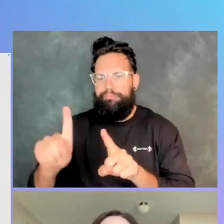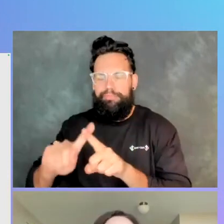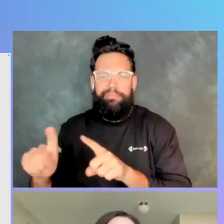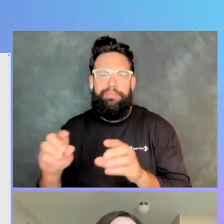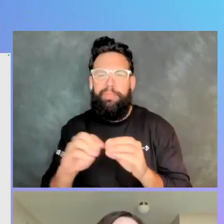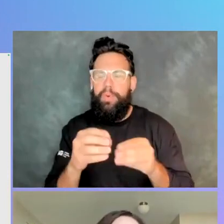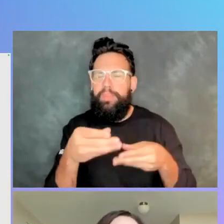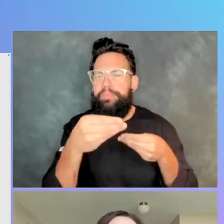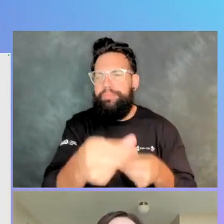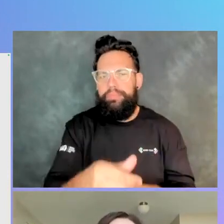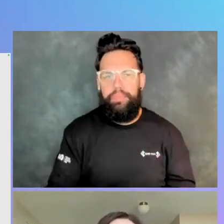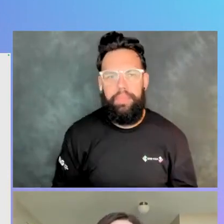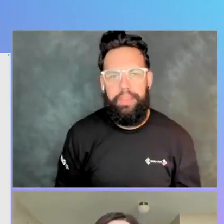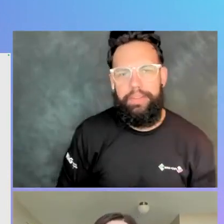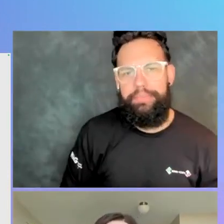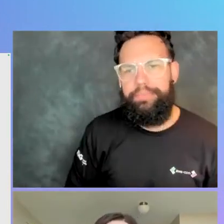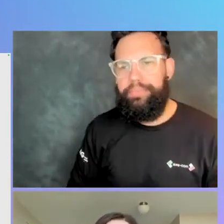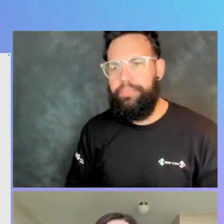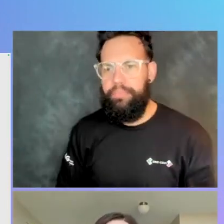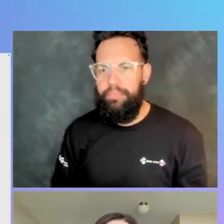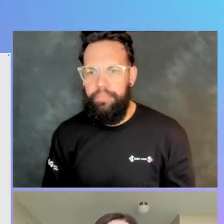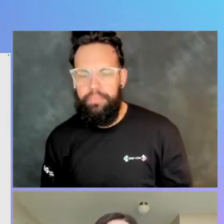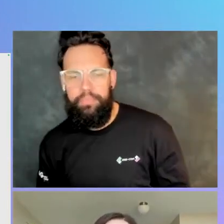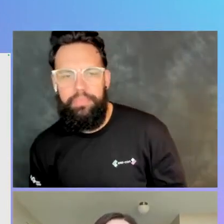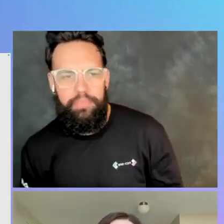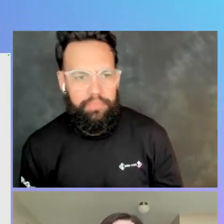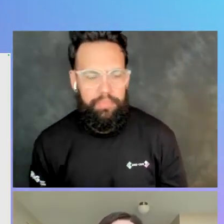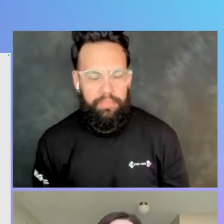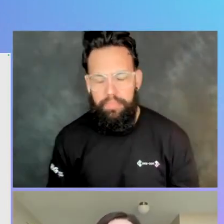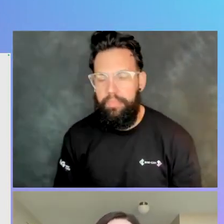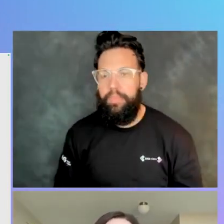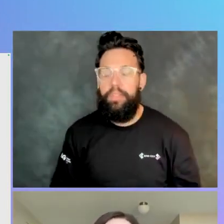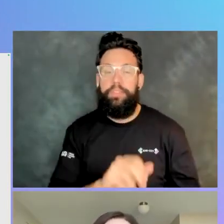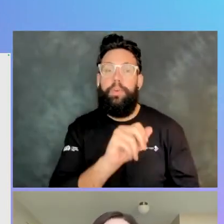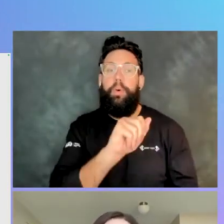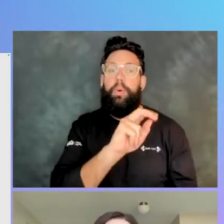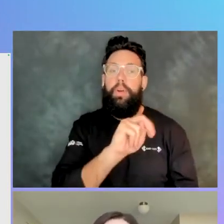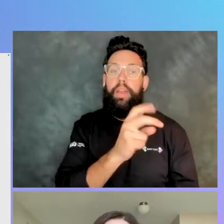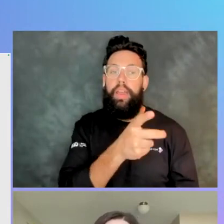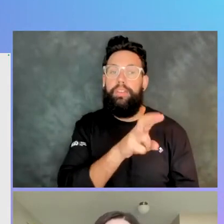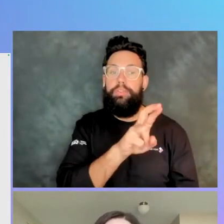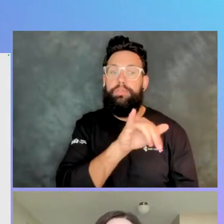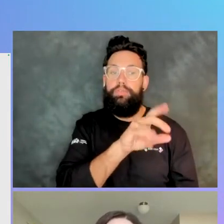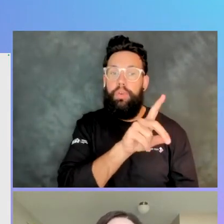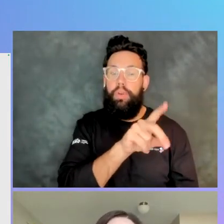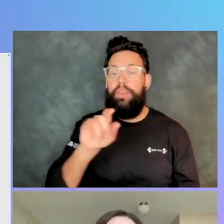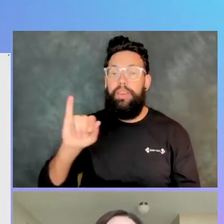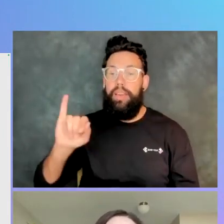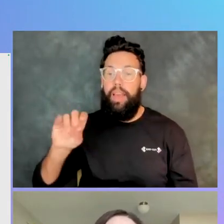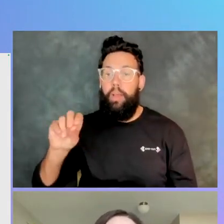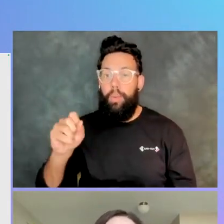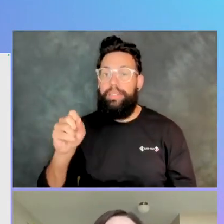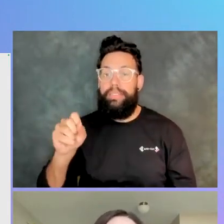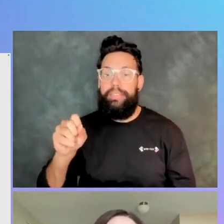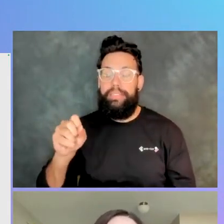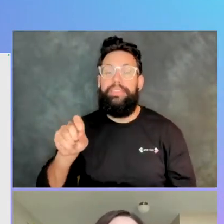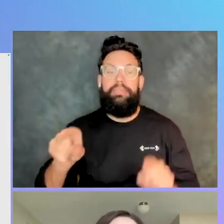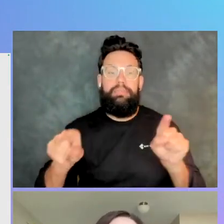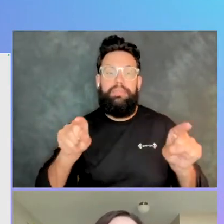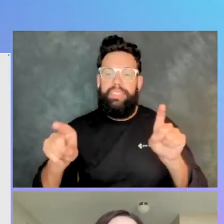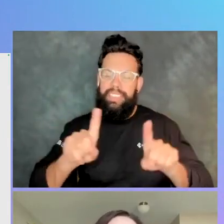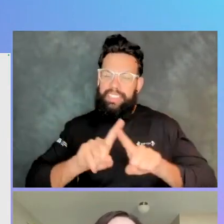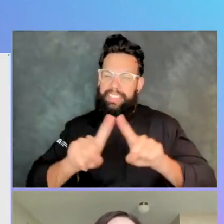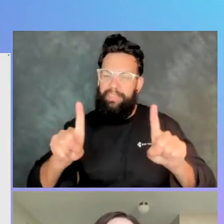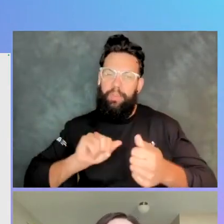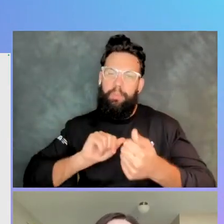more. So you did see that the Android implementation of the analyzer and the iOS implementation are a bit different. And so